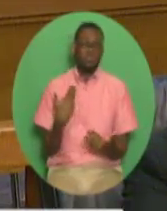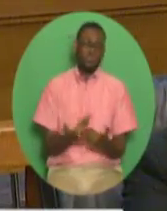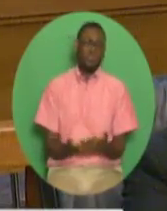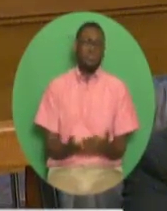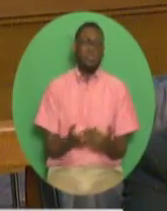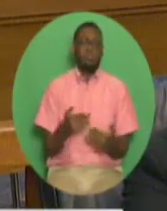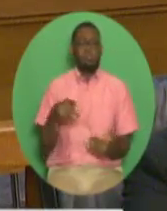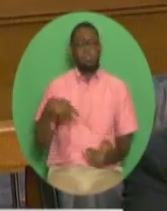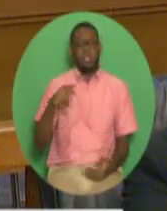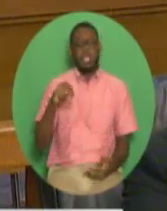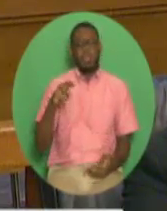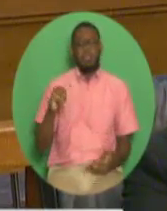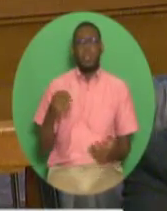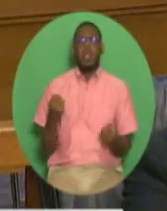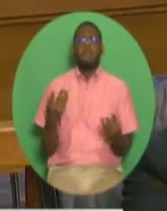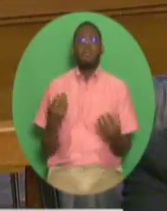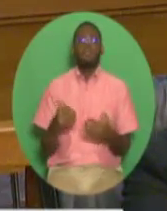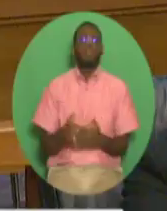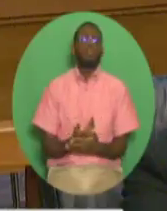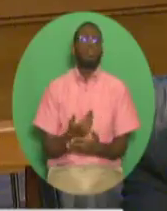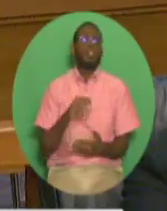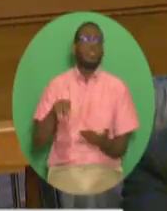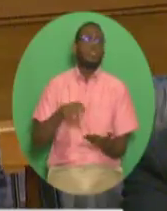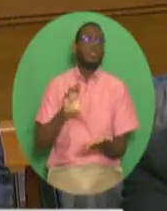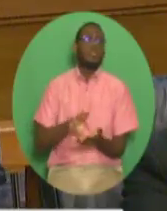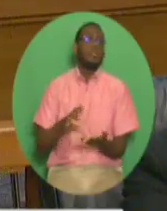operationalized in Trinidad and Tobago.